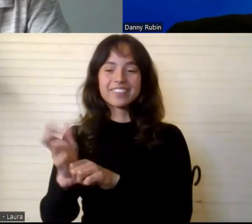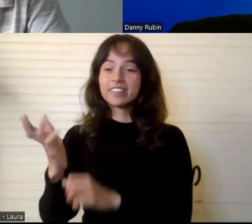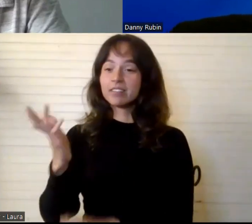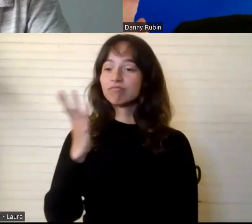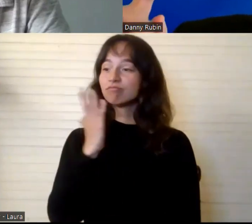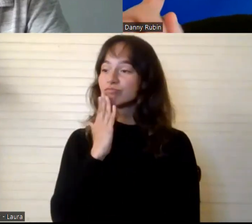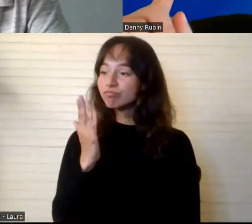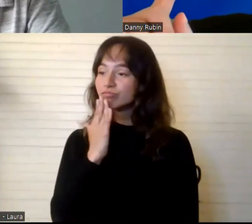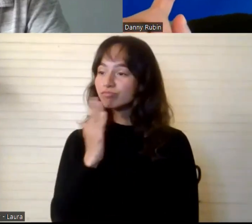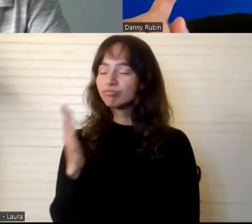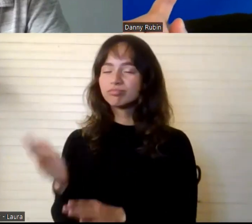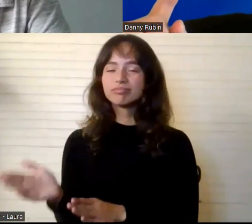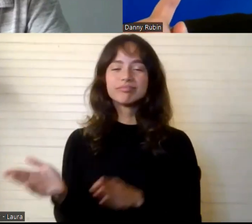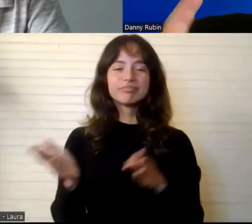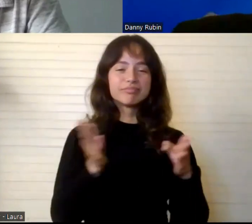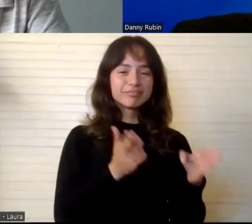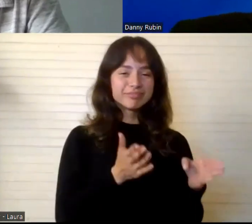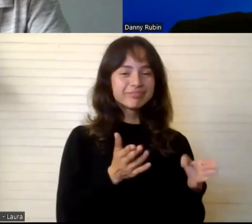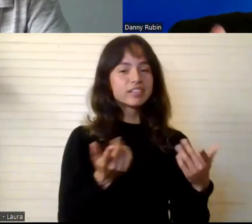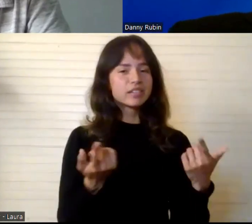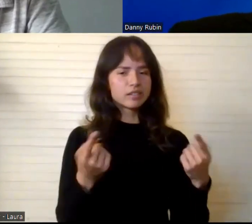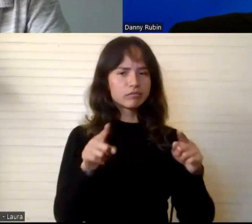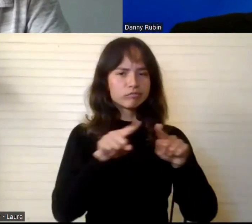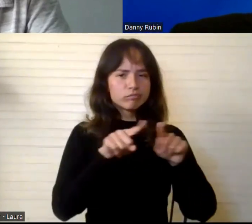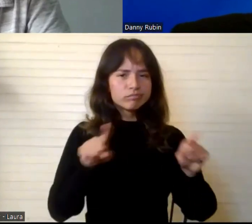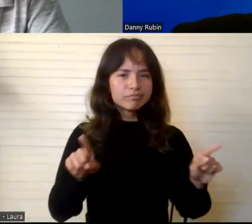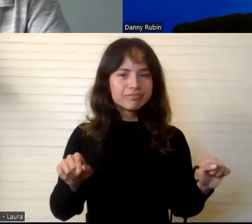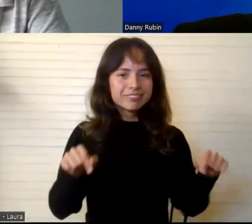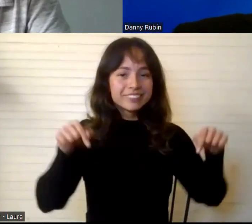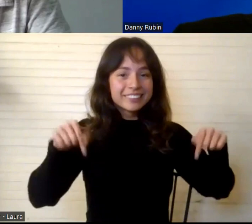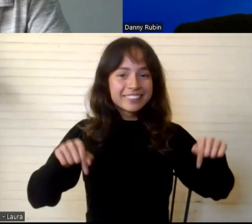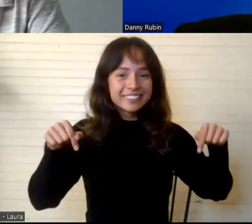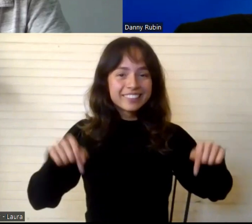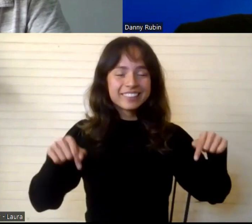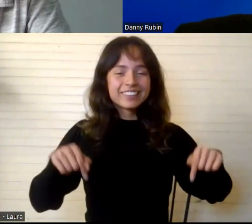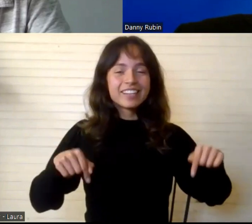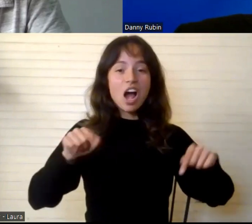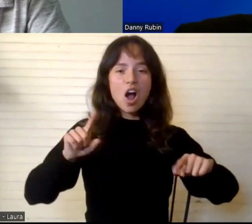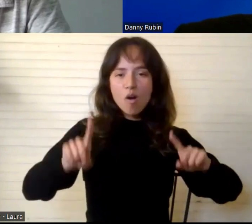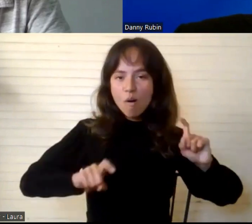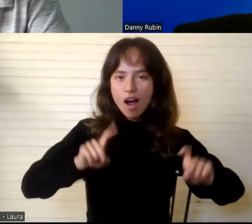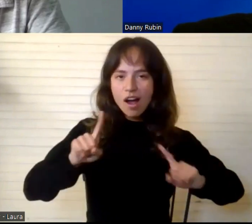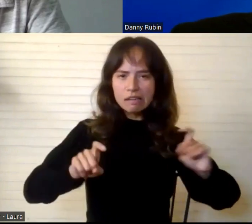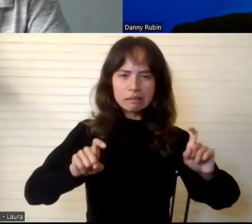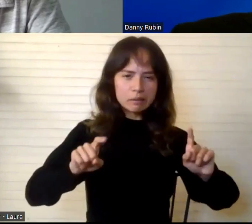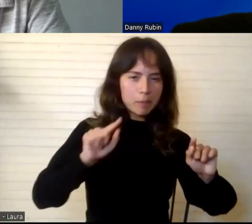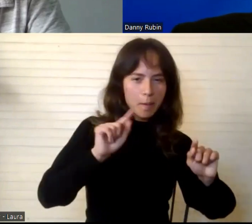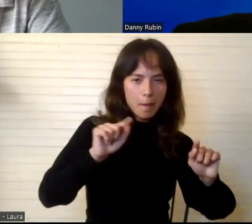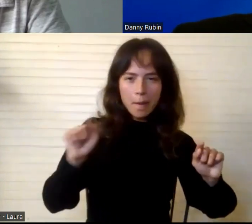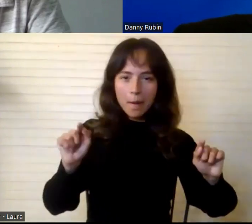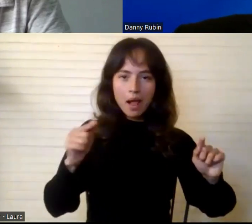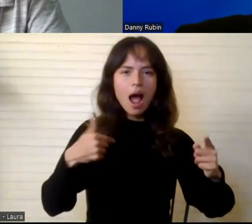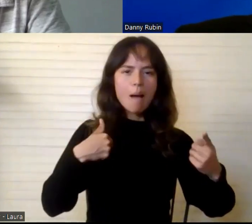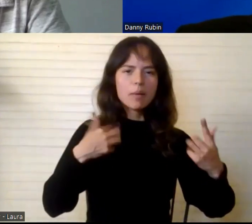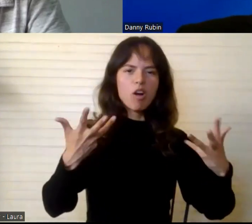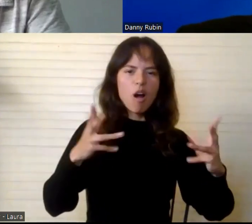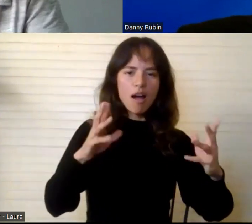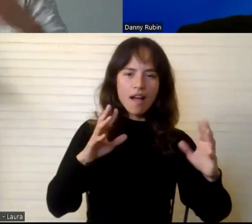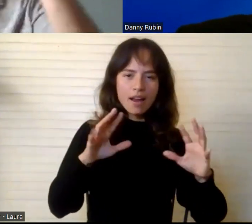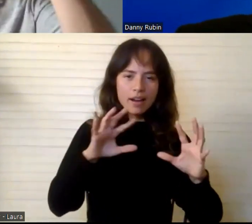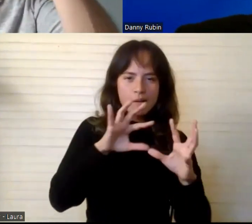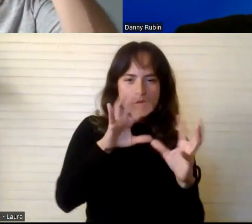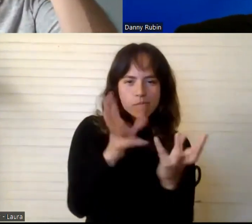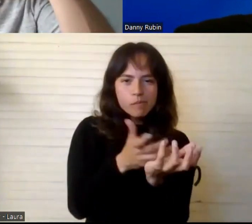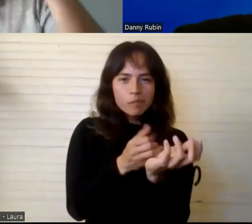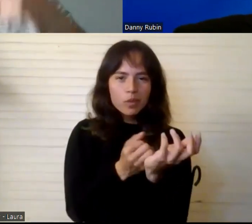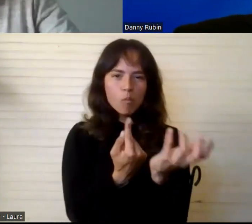questions. Um, how would a student get their foot in the door at a place like TechArk? Are